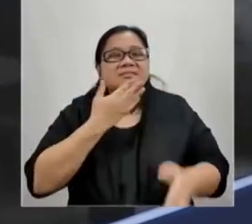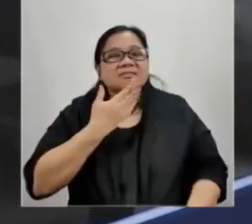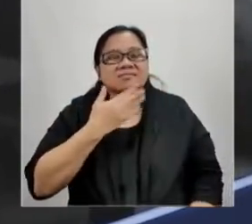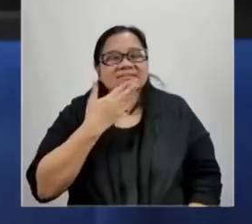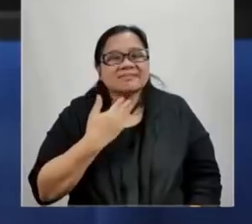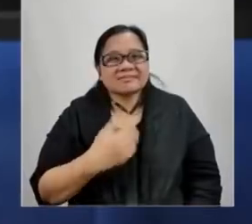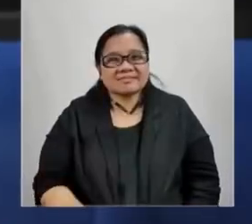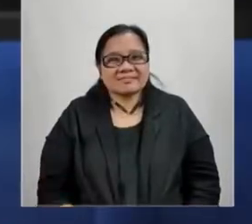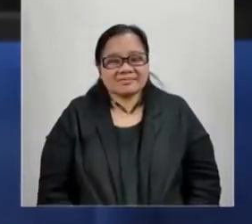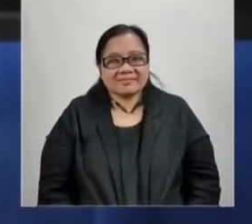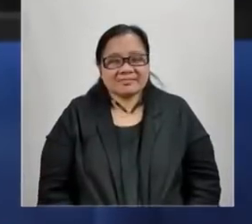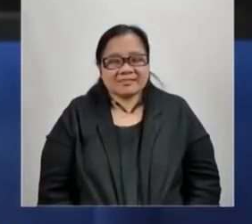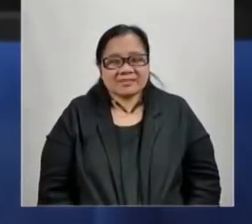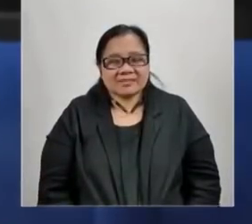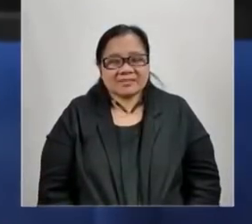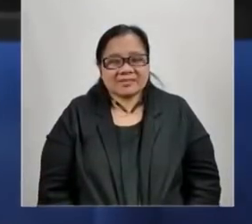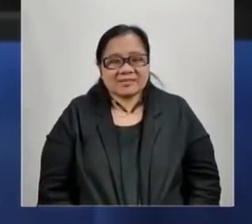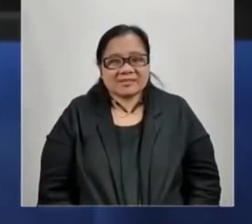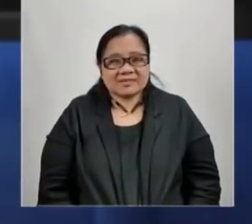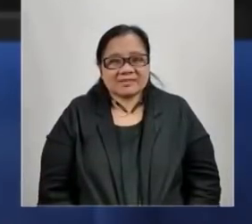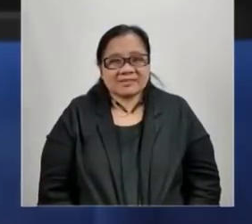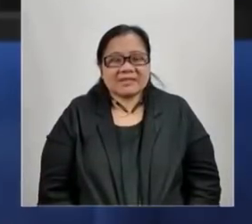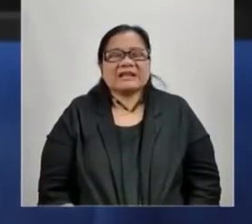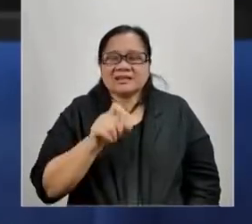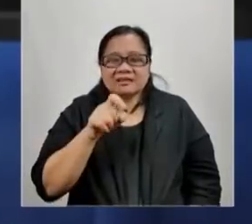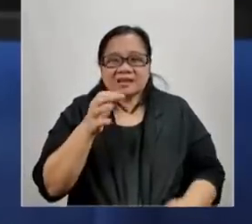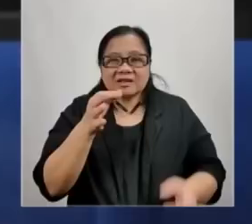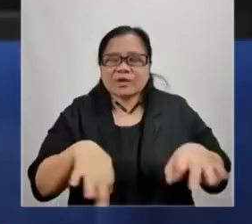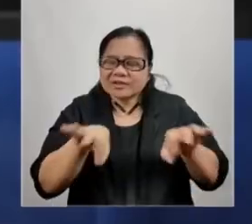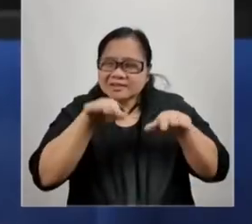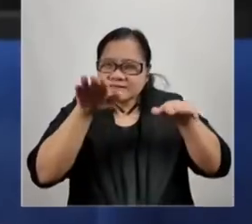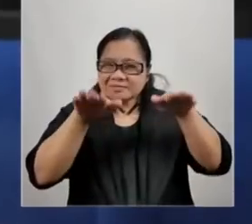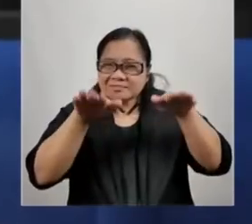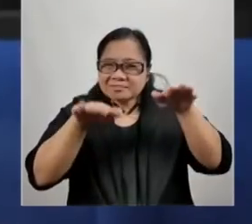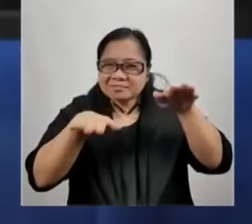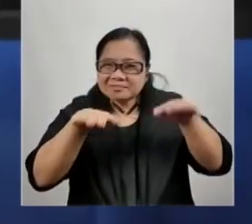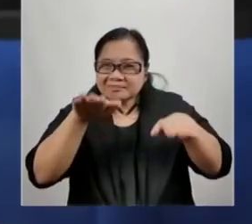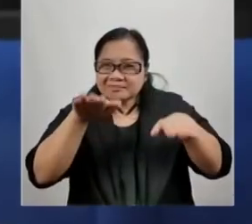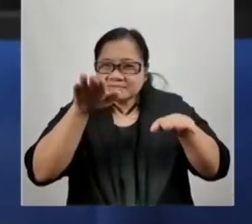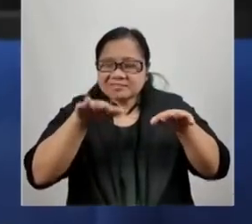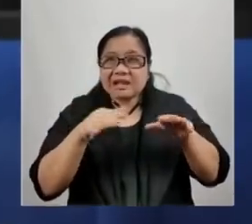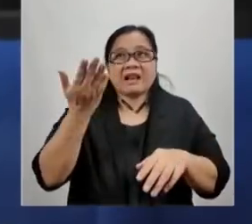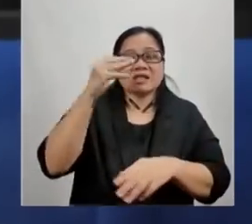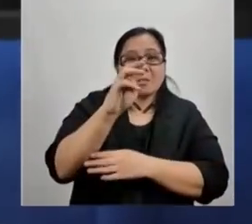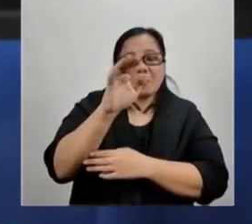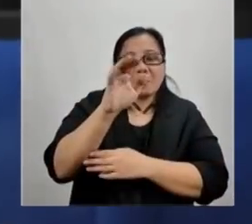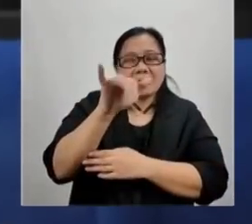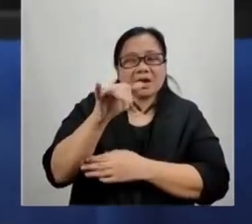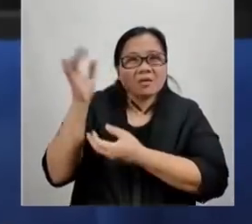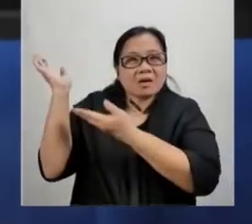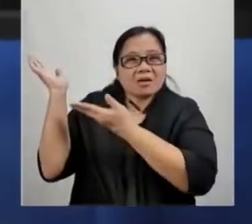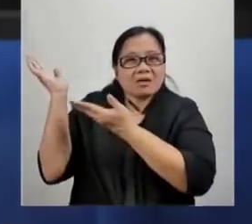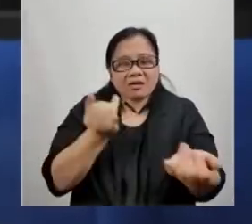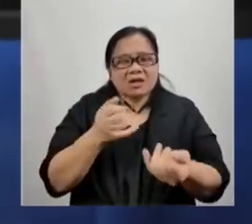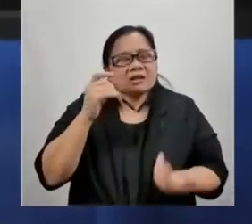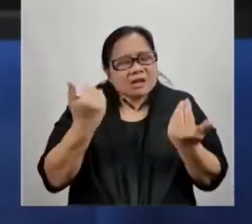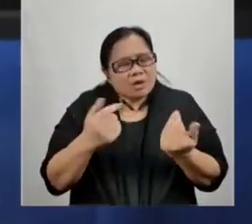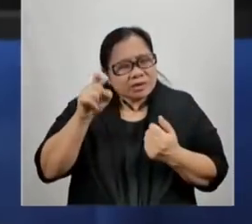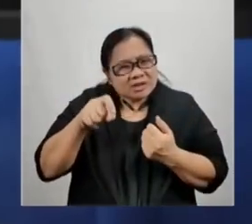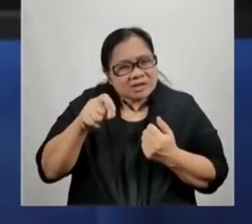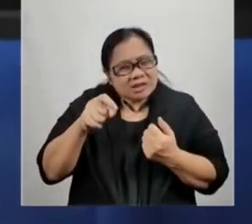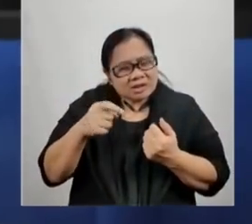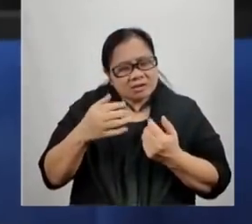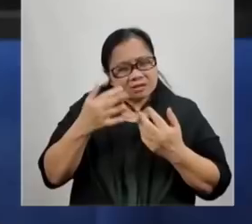a matter of a balancing act. Now, we just imported last May. Now, we have to determine if another